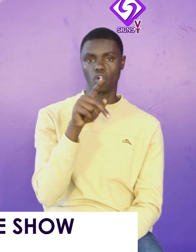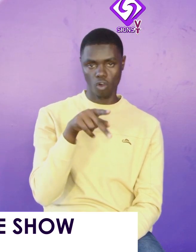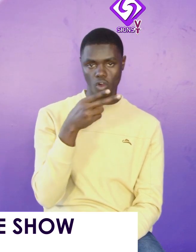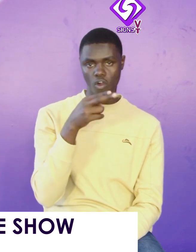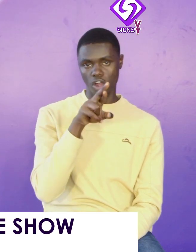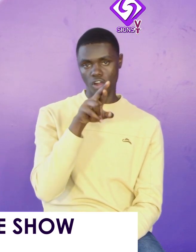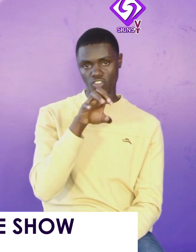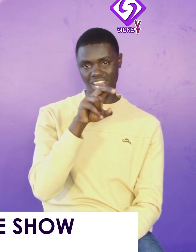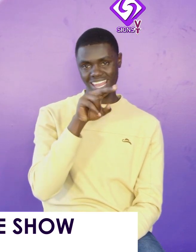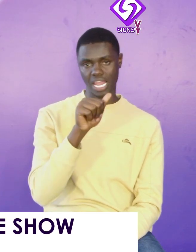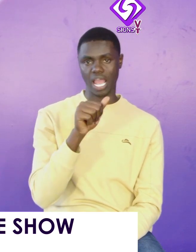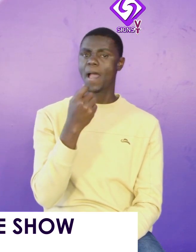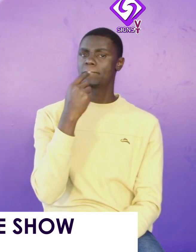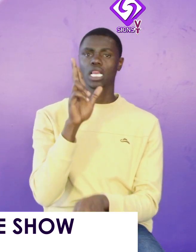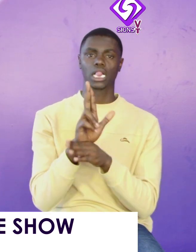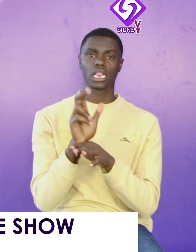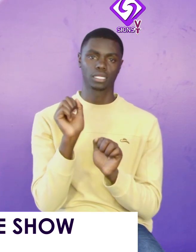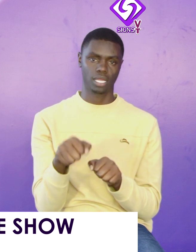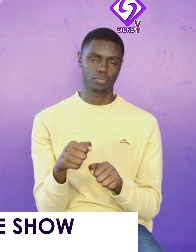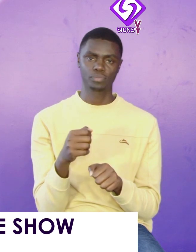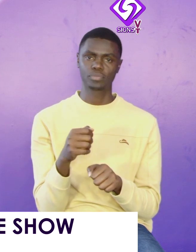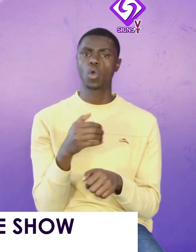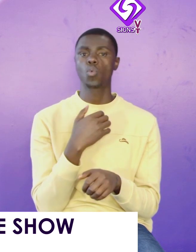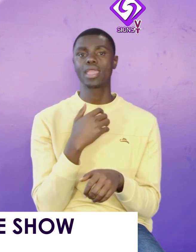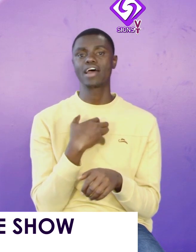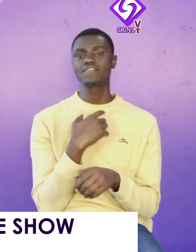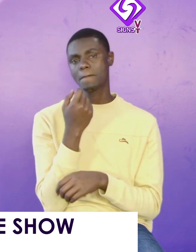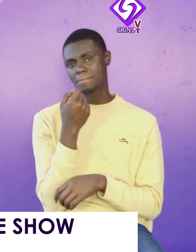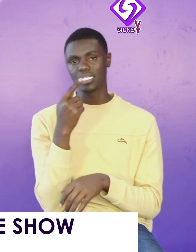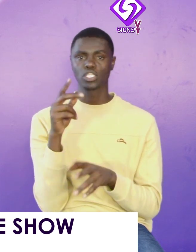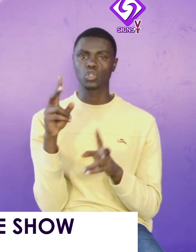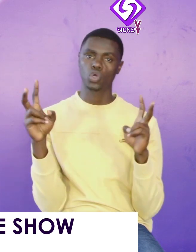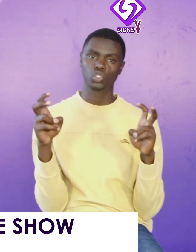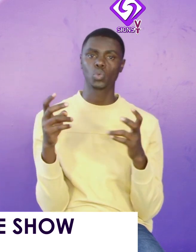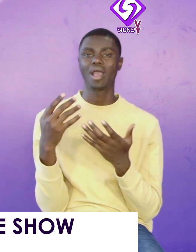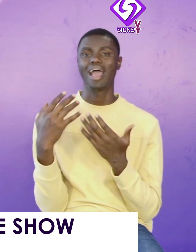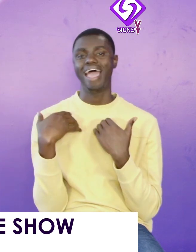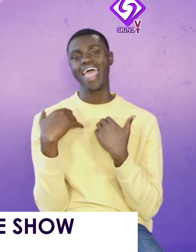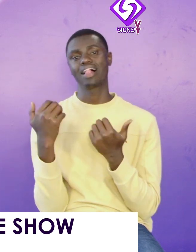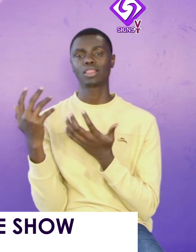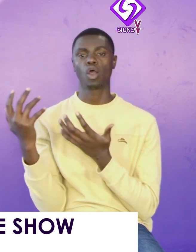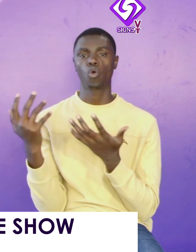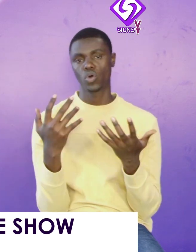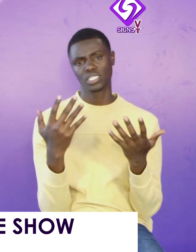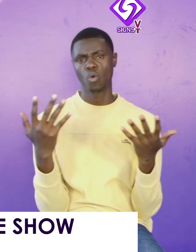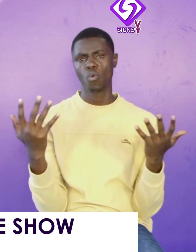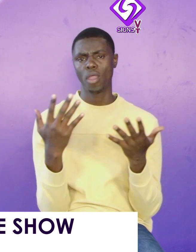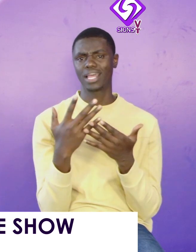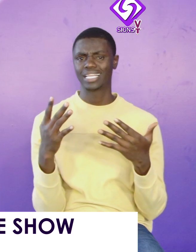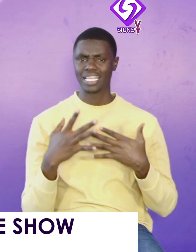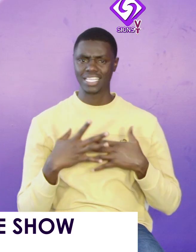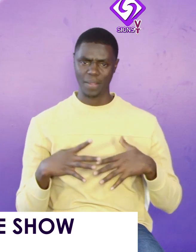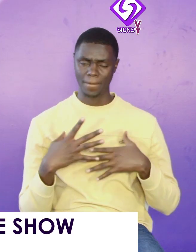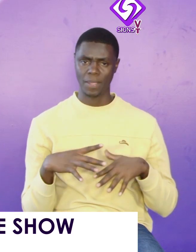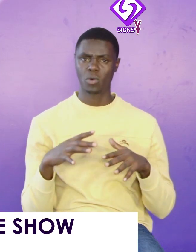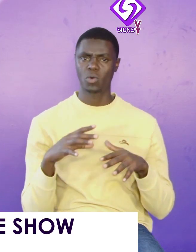addressed. We have medicinal issues, health causes where some people may